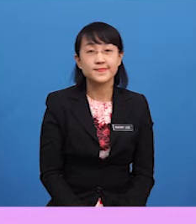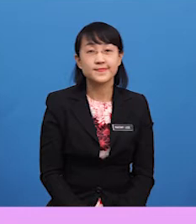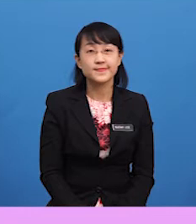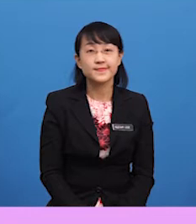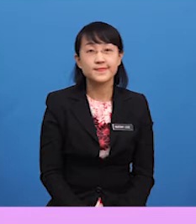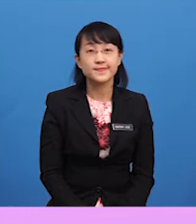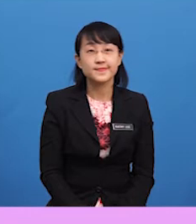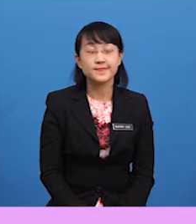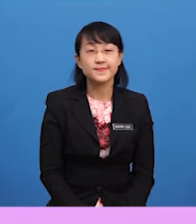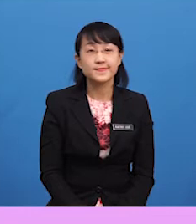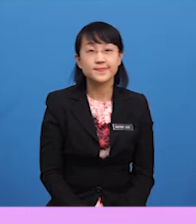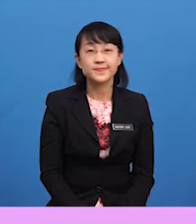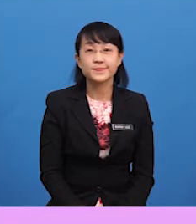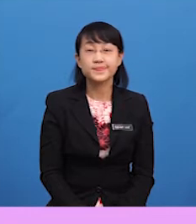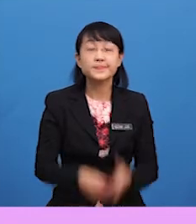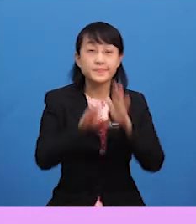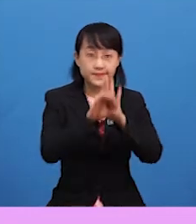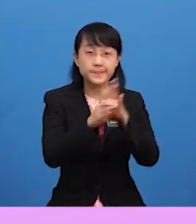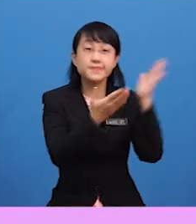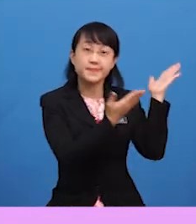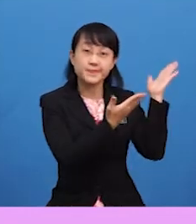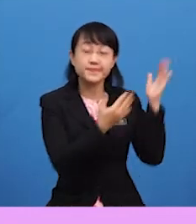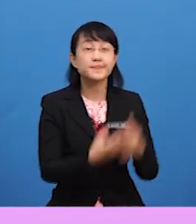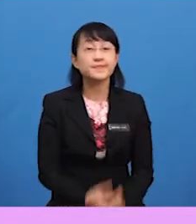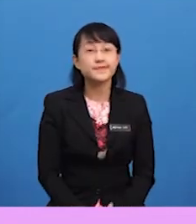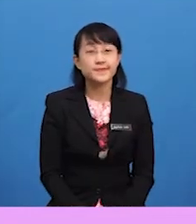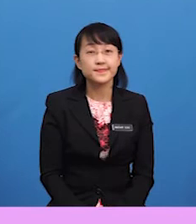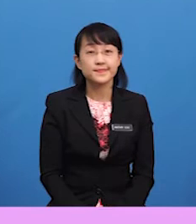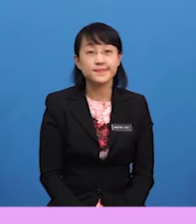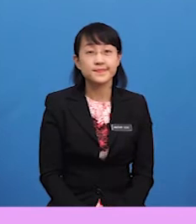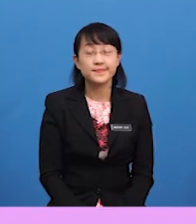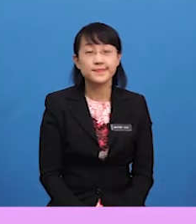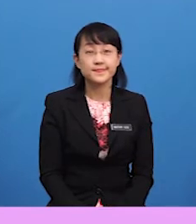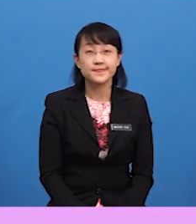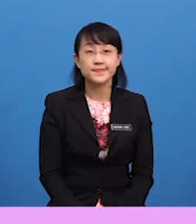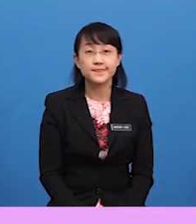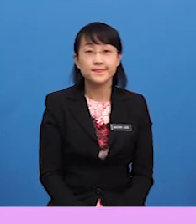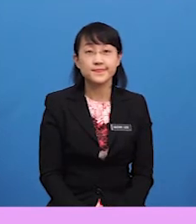example, could you please pass me the salt for I cannot reach it?